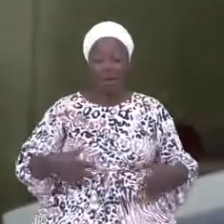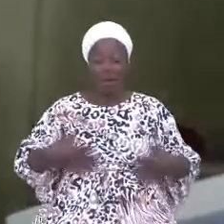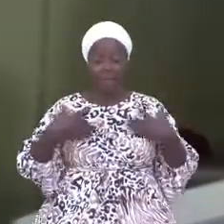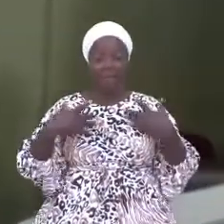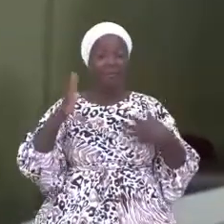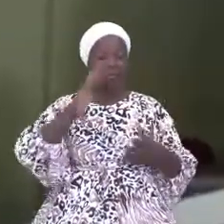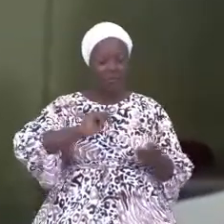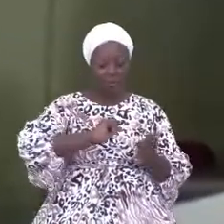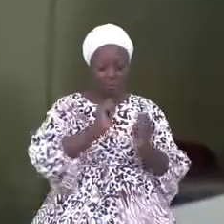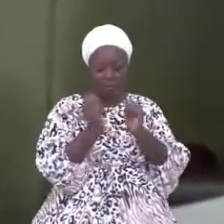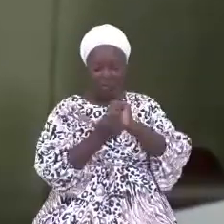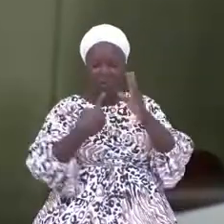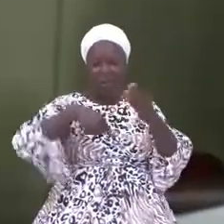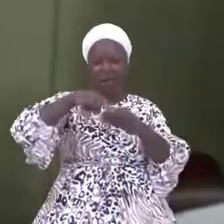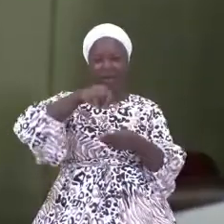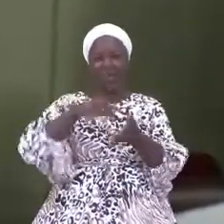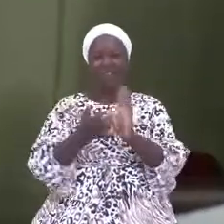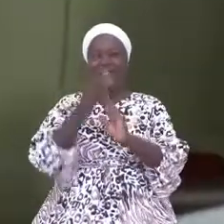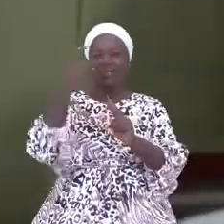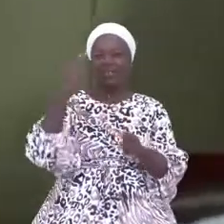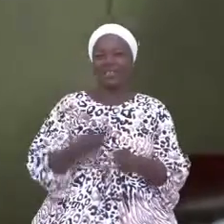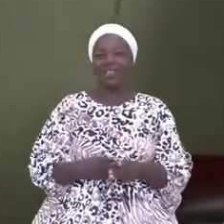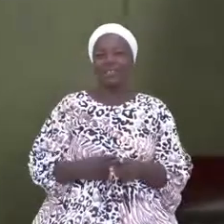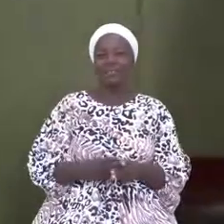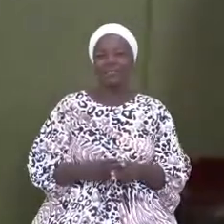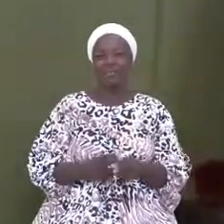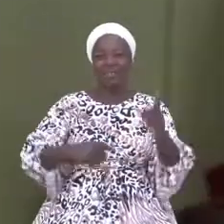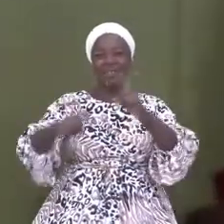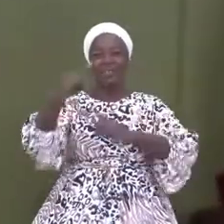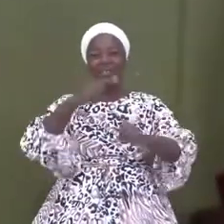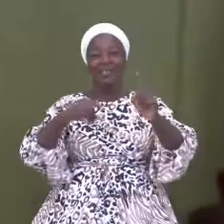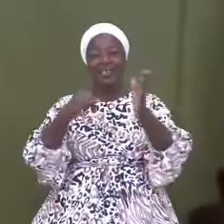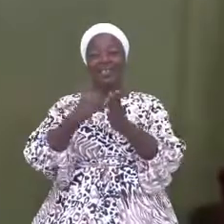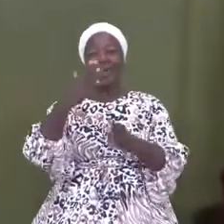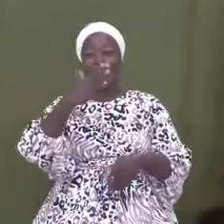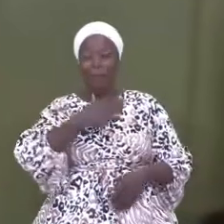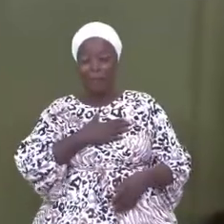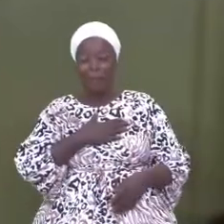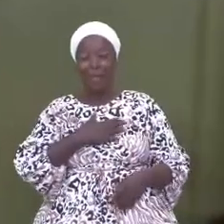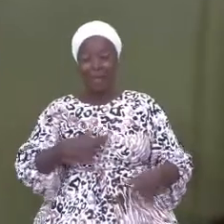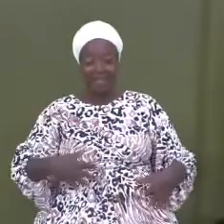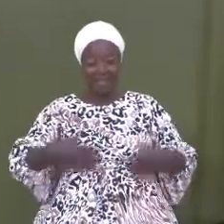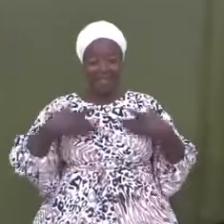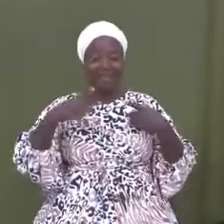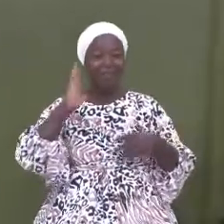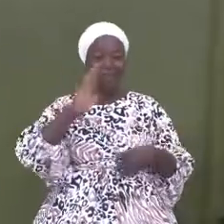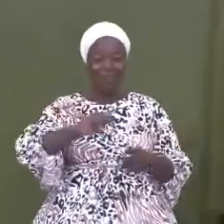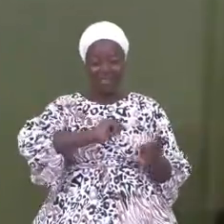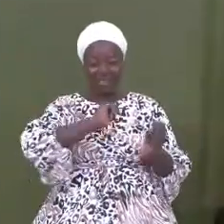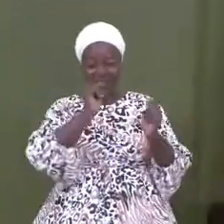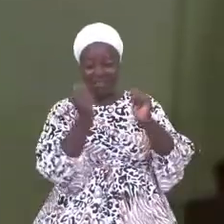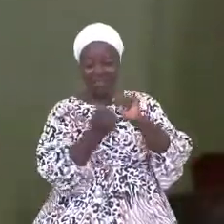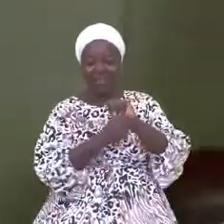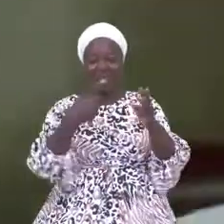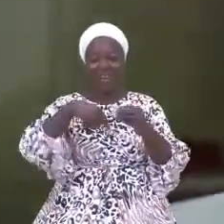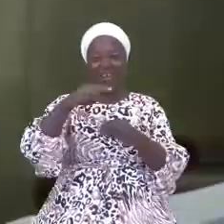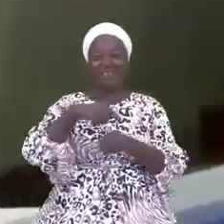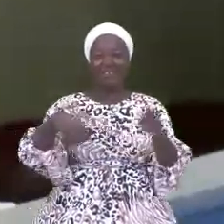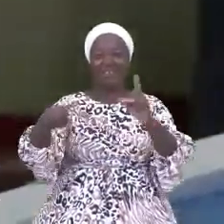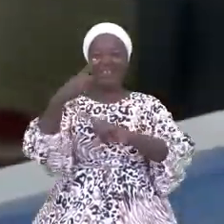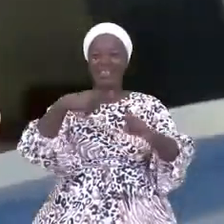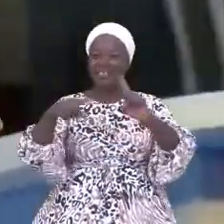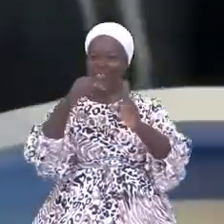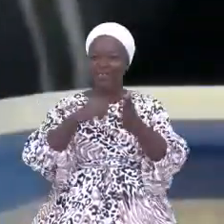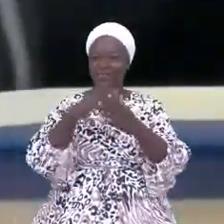will turn around. My life will turn around. Say that